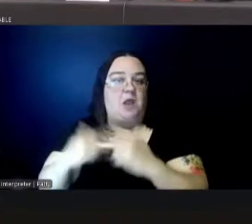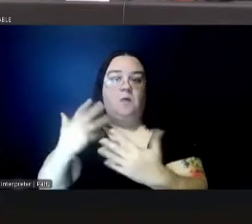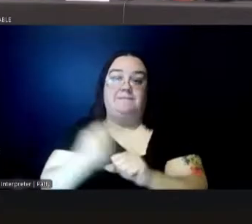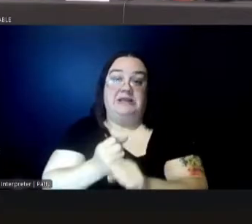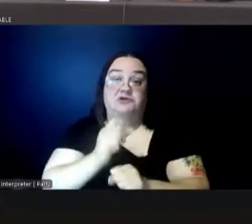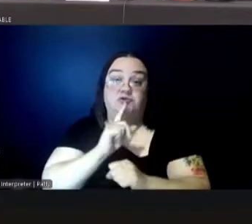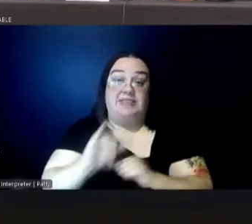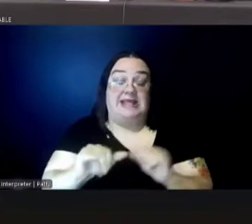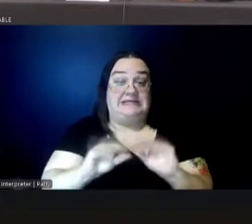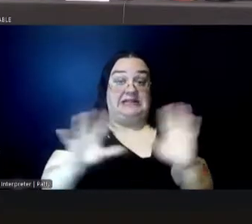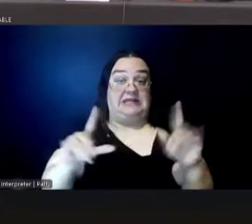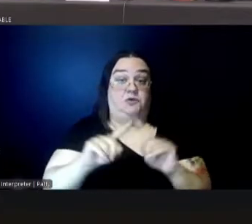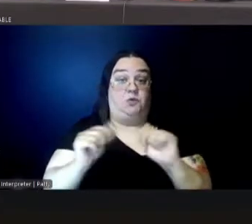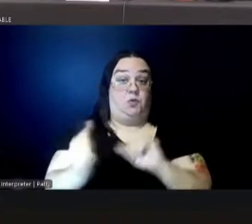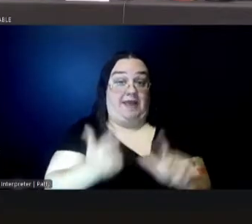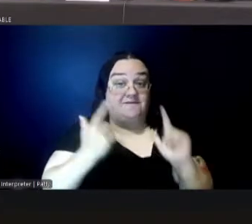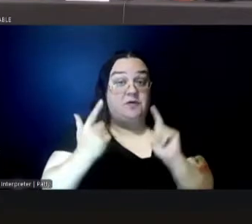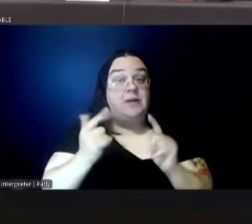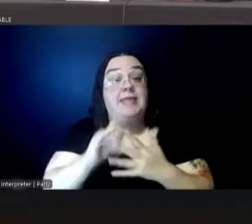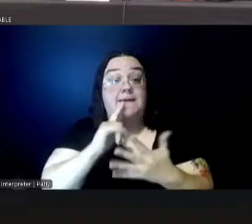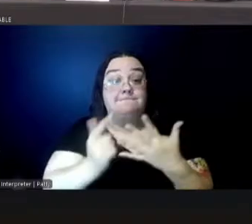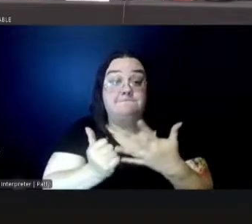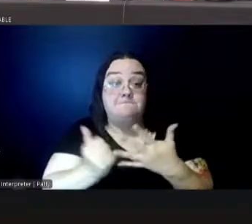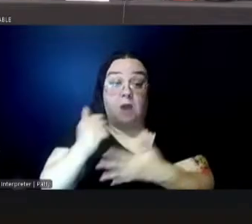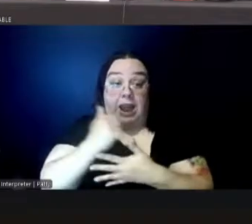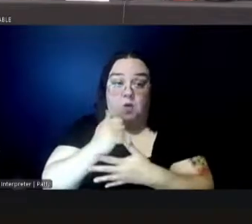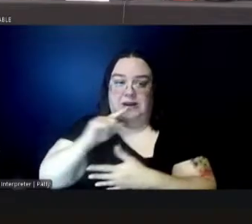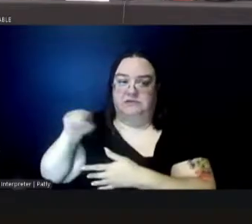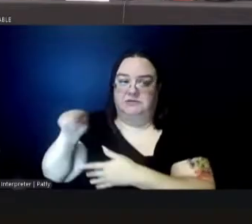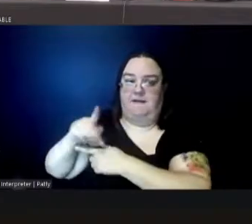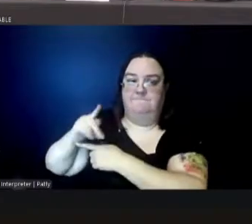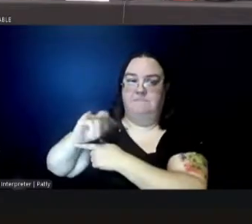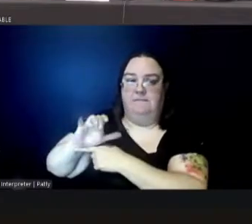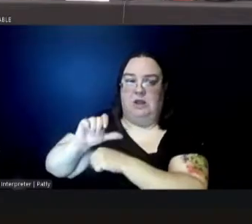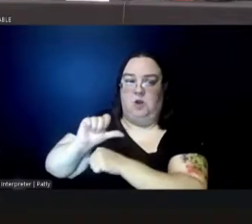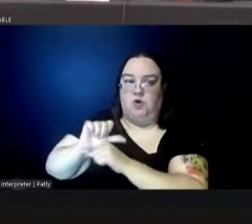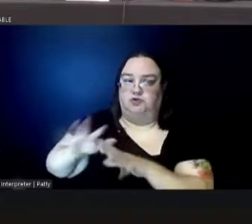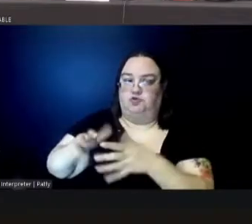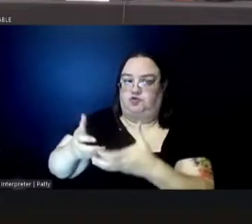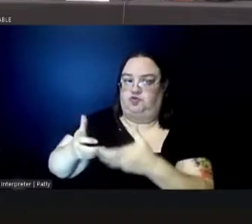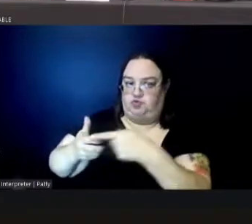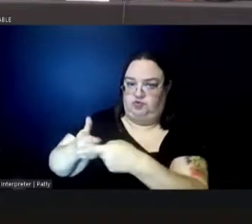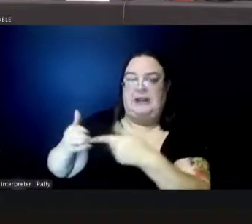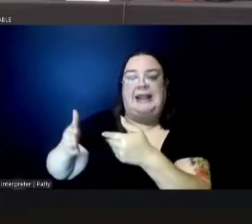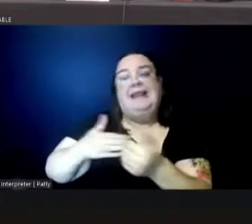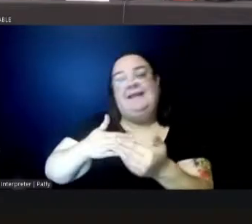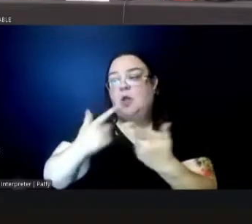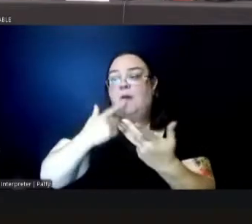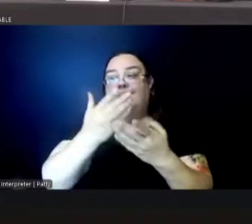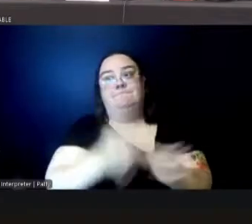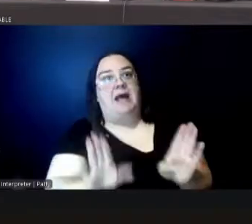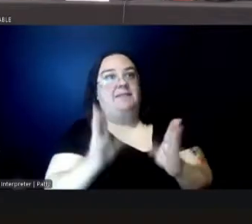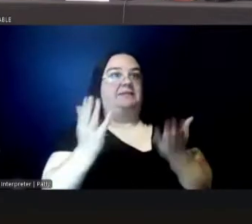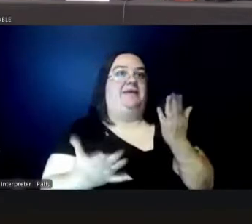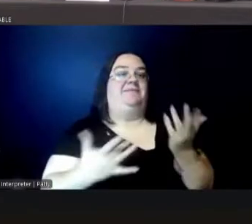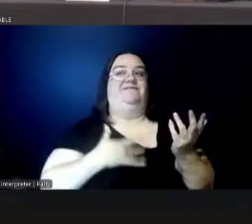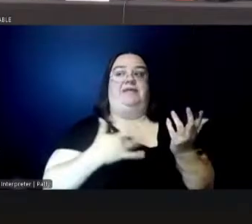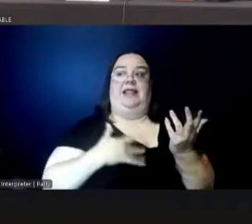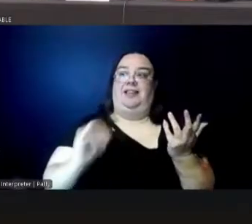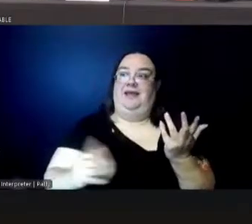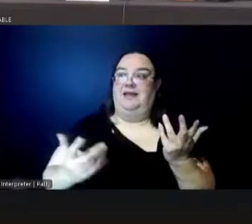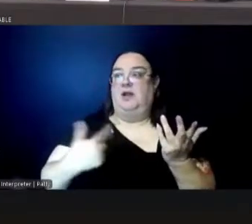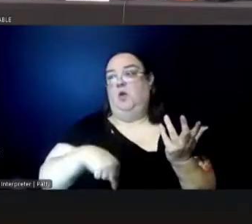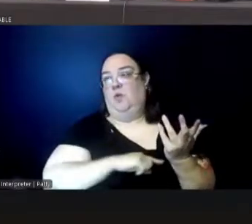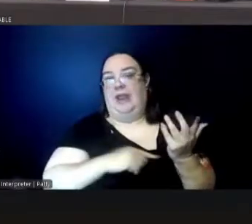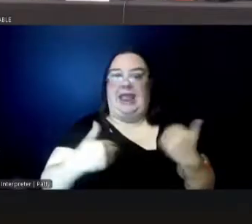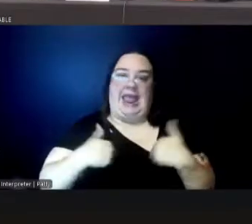everyone that the priority is Public Works, even though sort of publicly it might feel like we've had our first